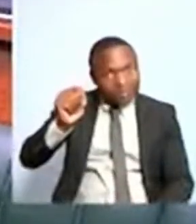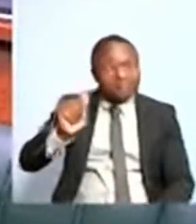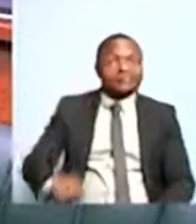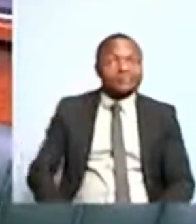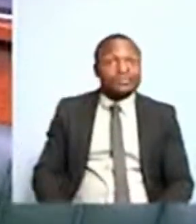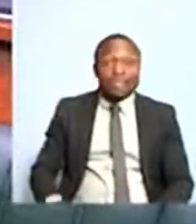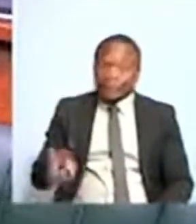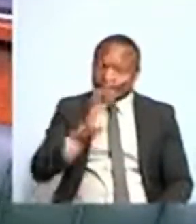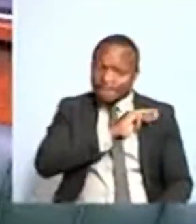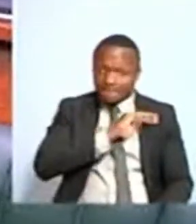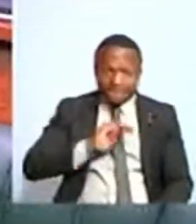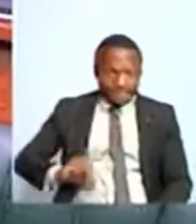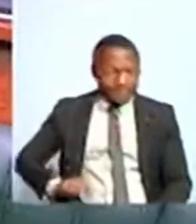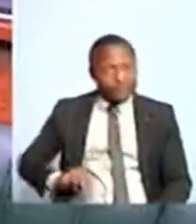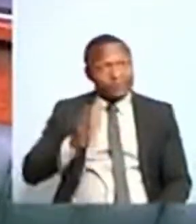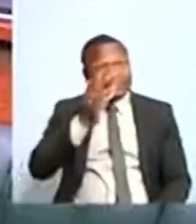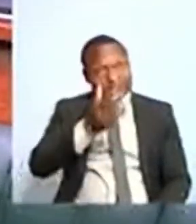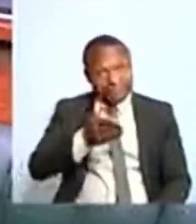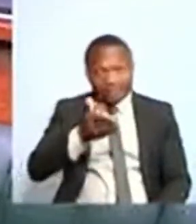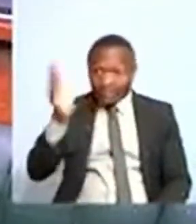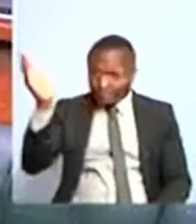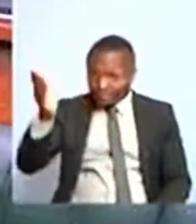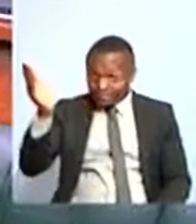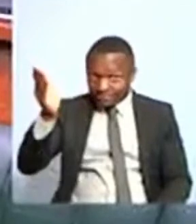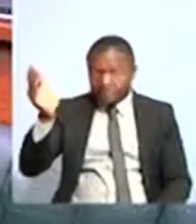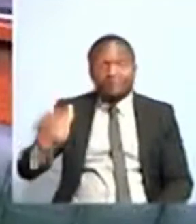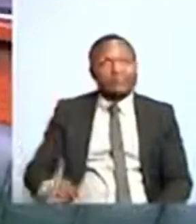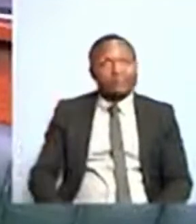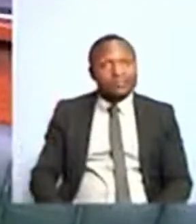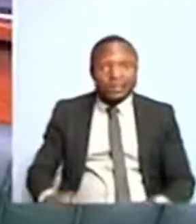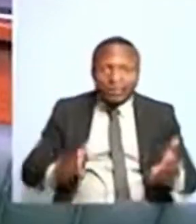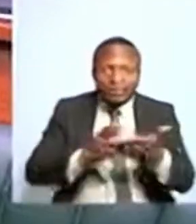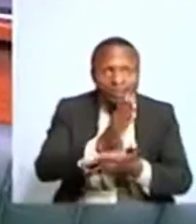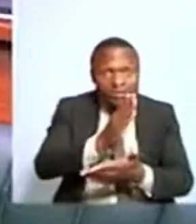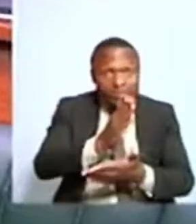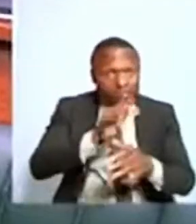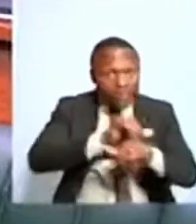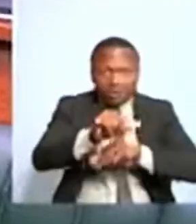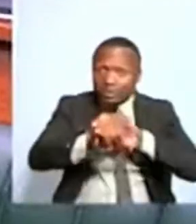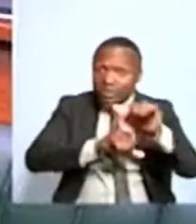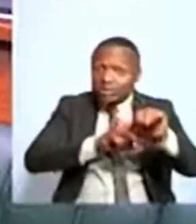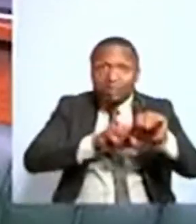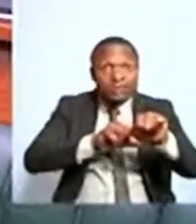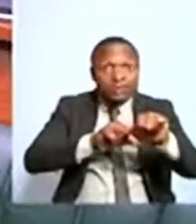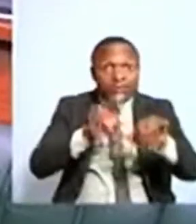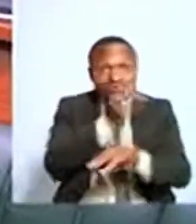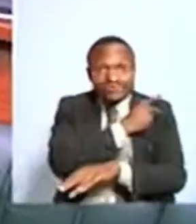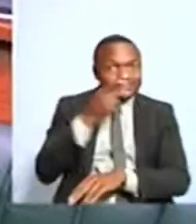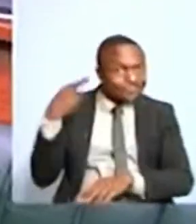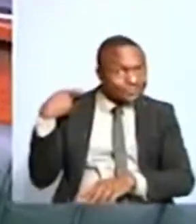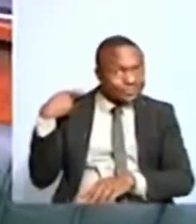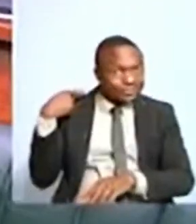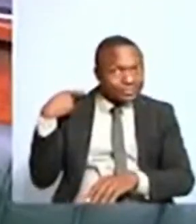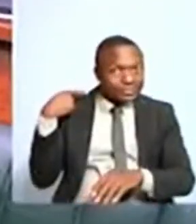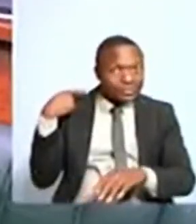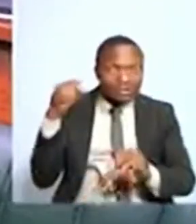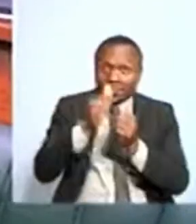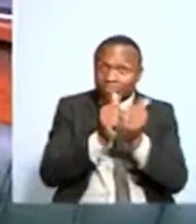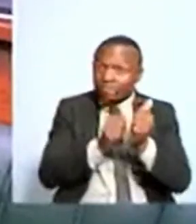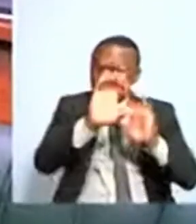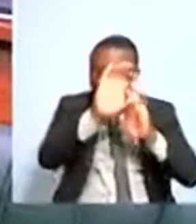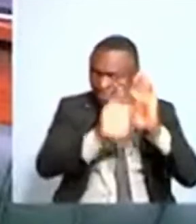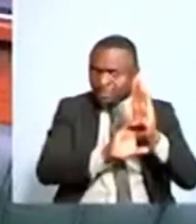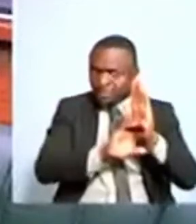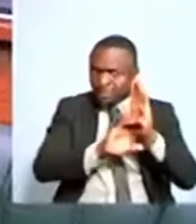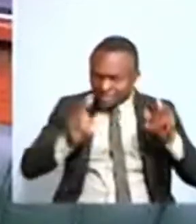the member on the floor in order to mislead this House on the Constitution, which is